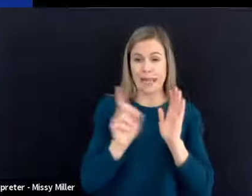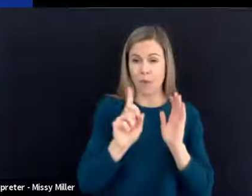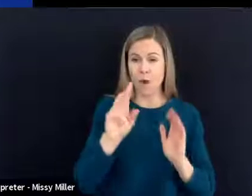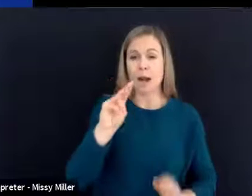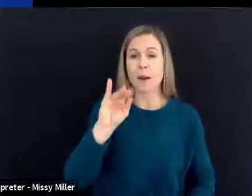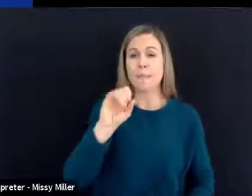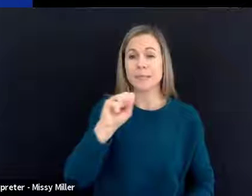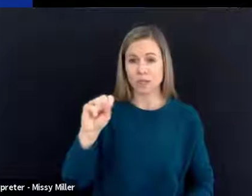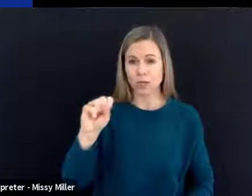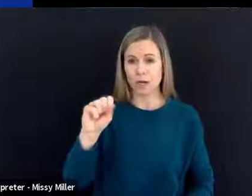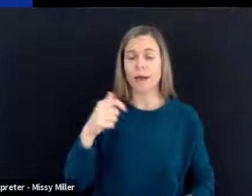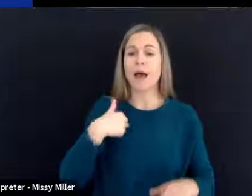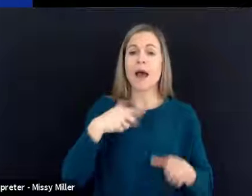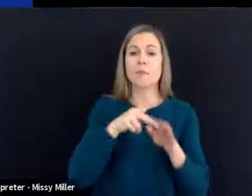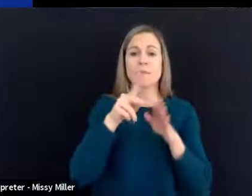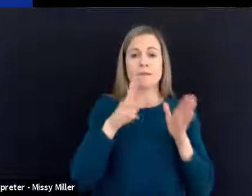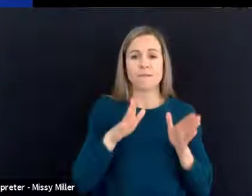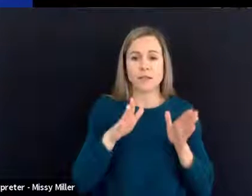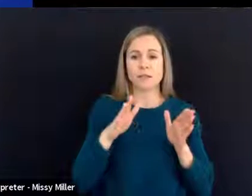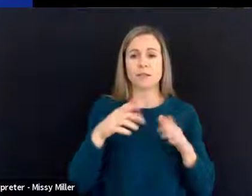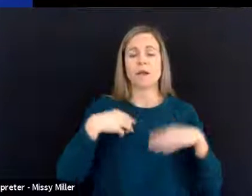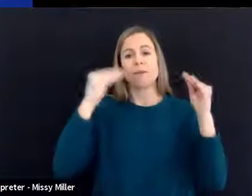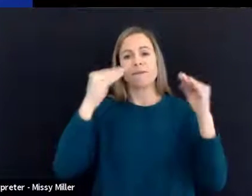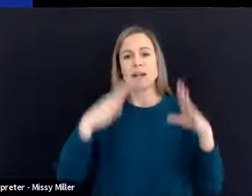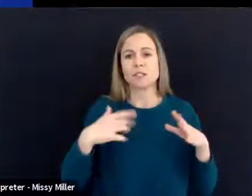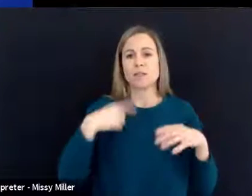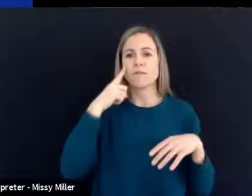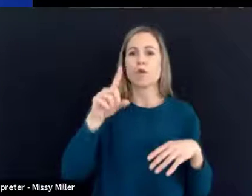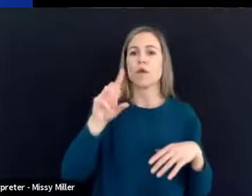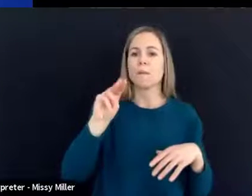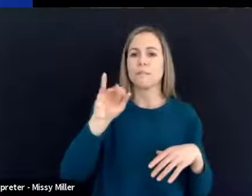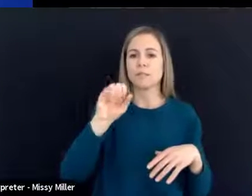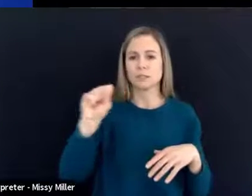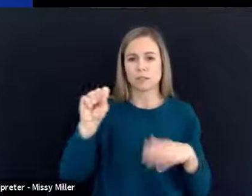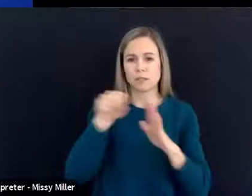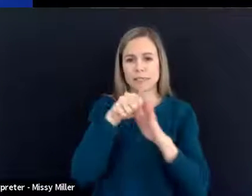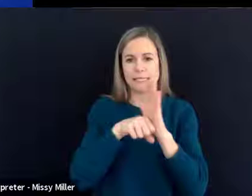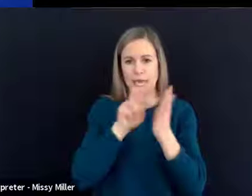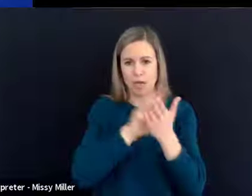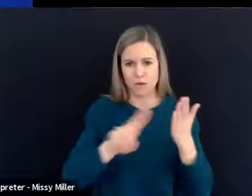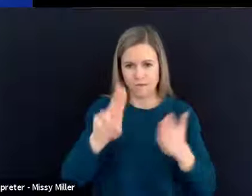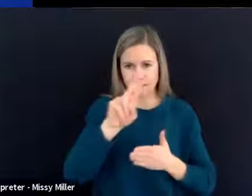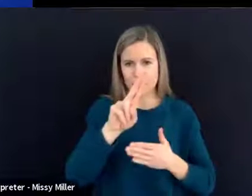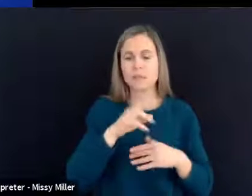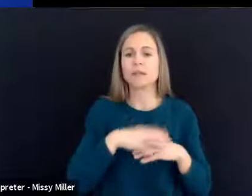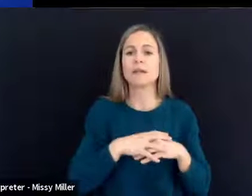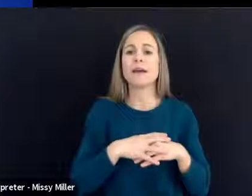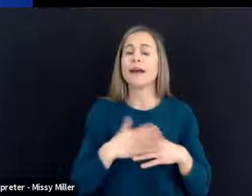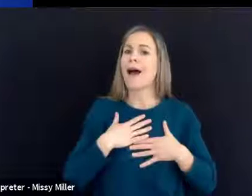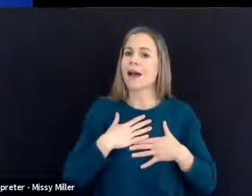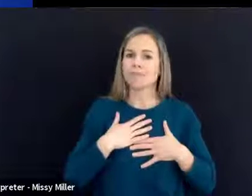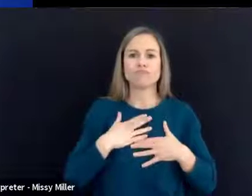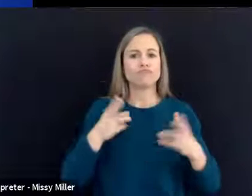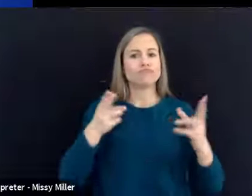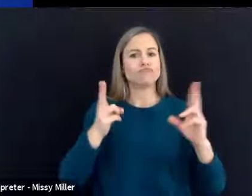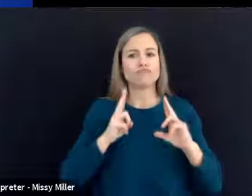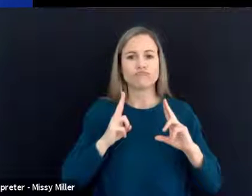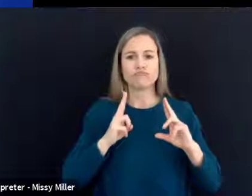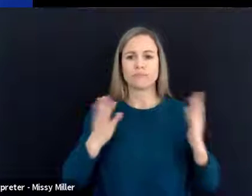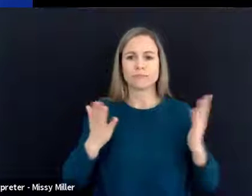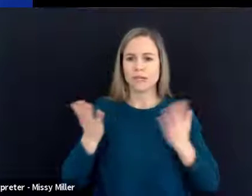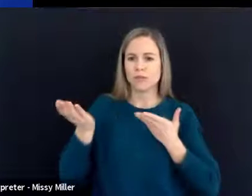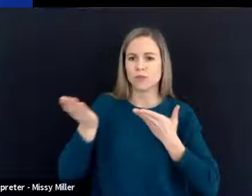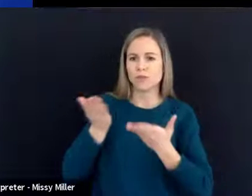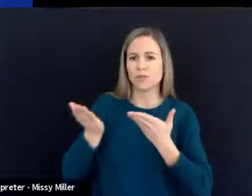special education at Missouri Western State University, and I have the privilege of serving